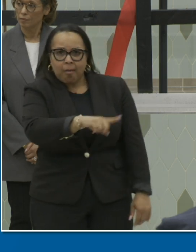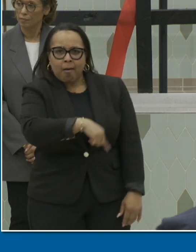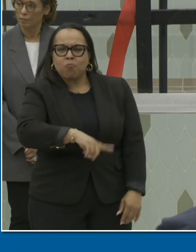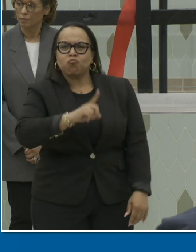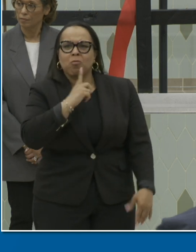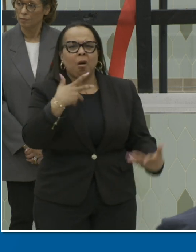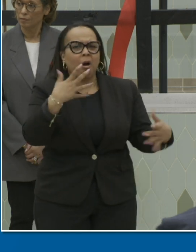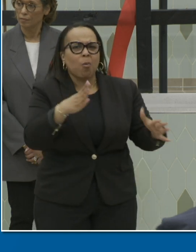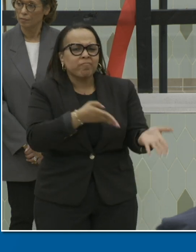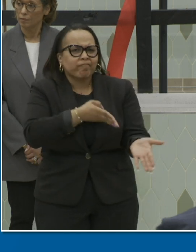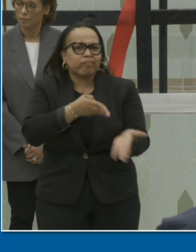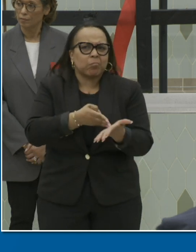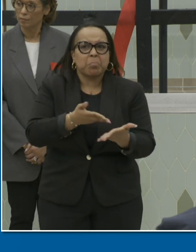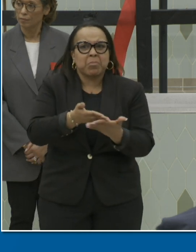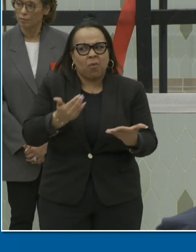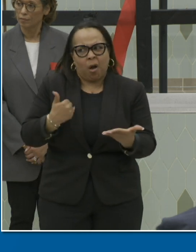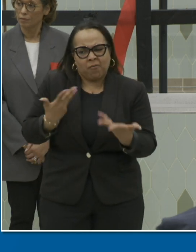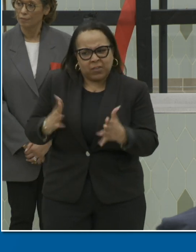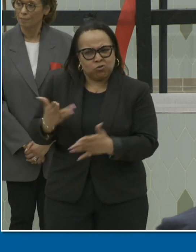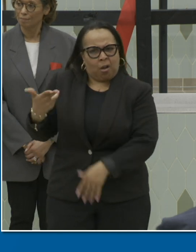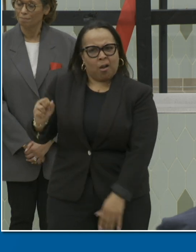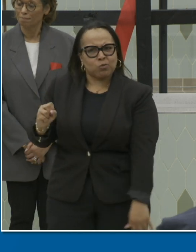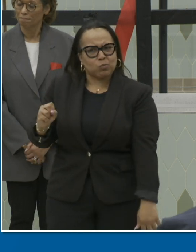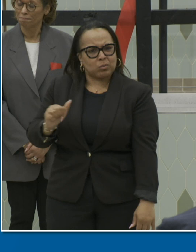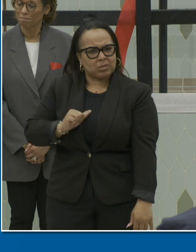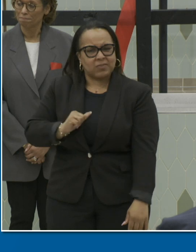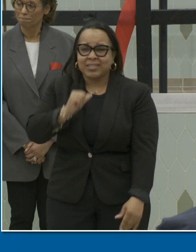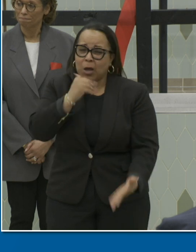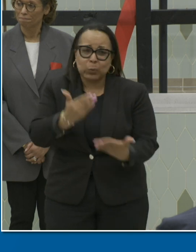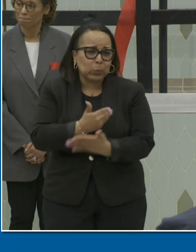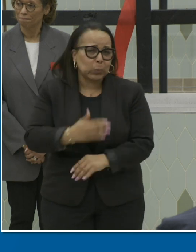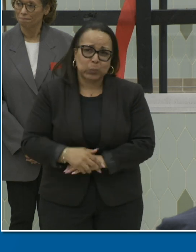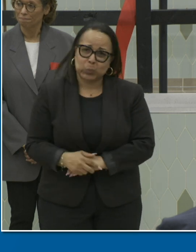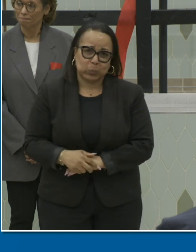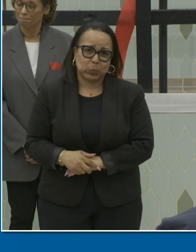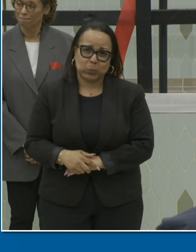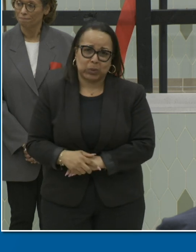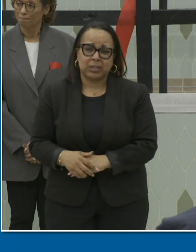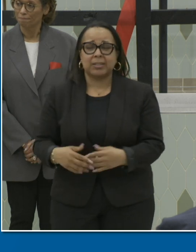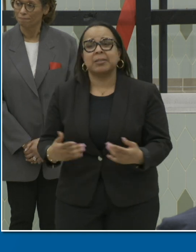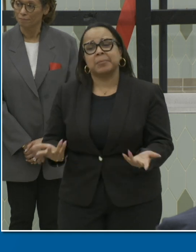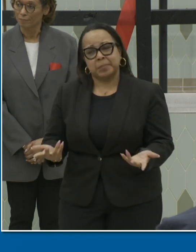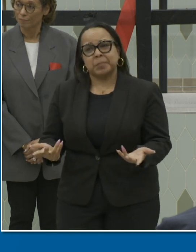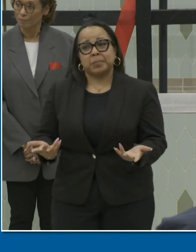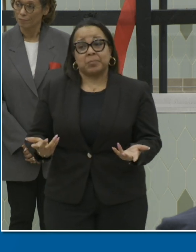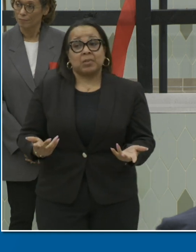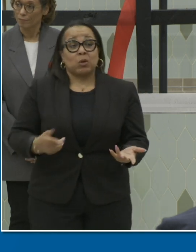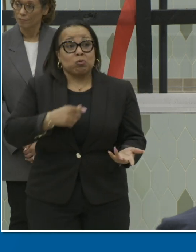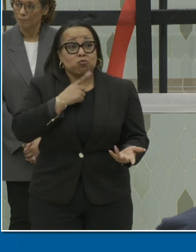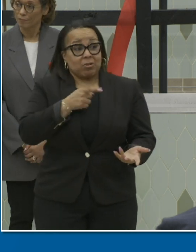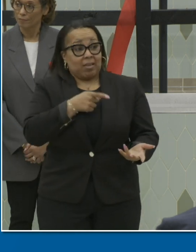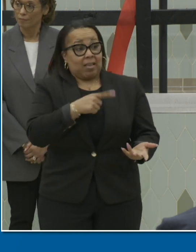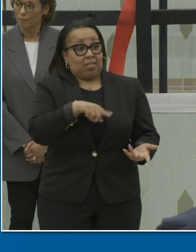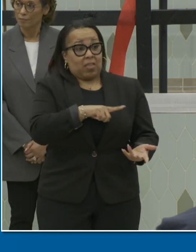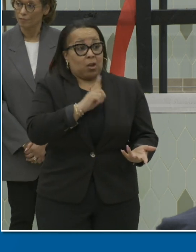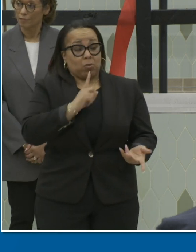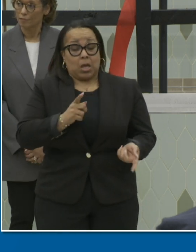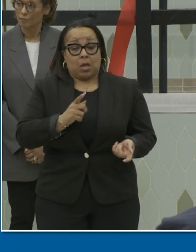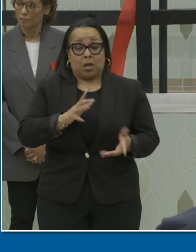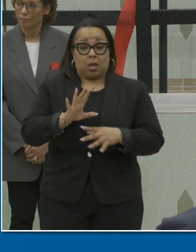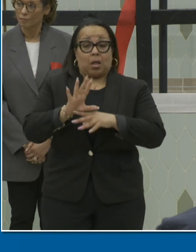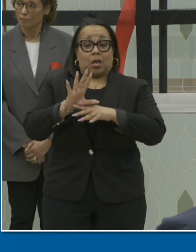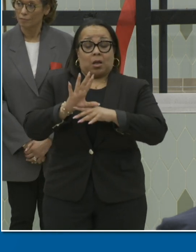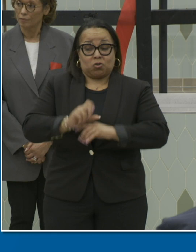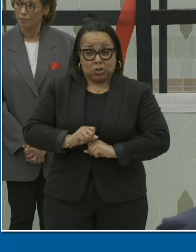this well before I was even out of high school. It's not new. So they're just adjusting to a table